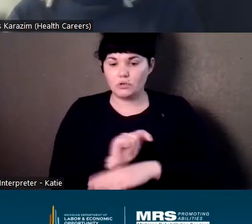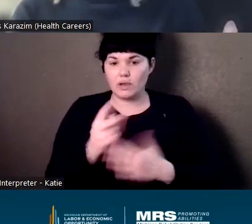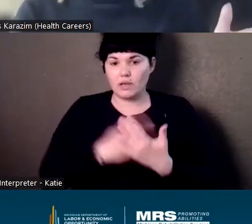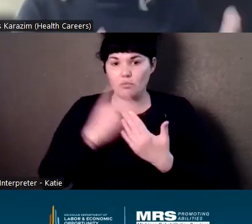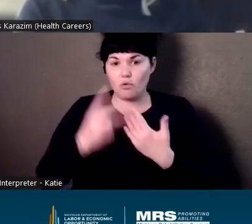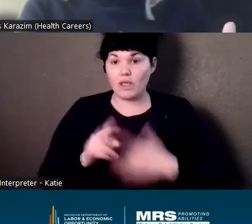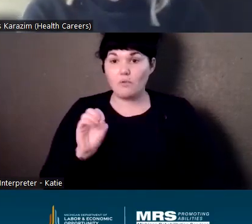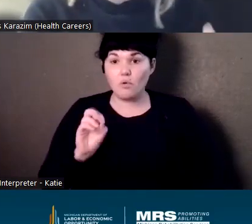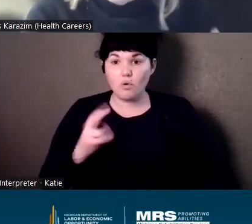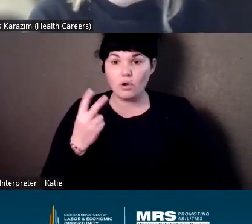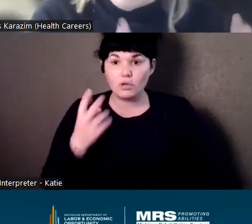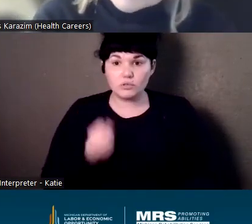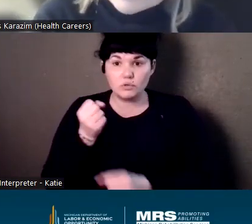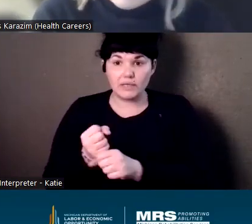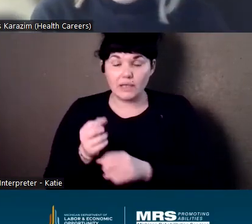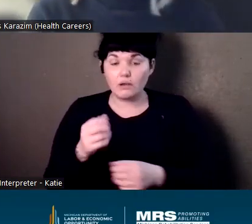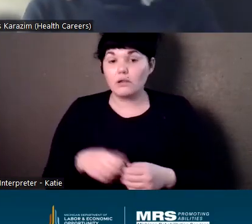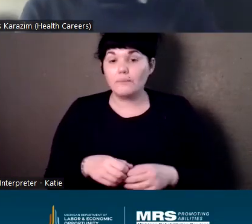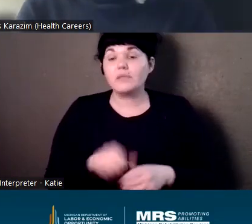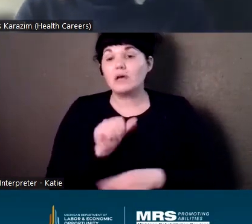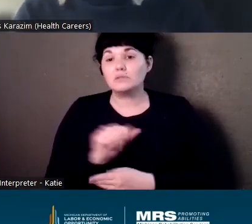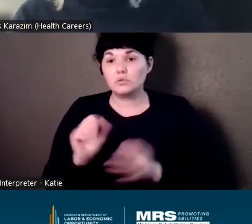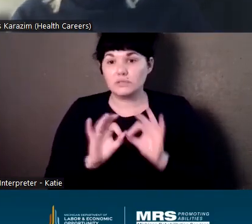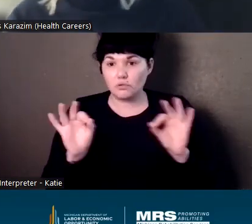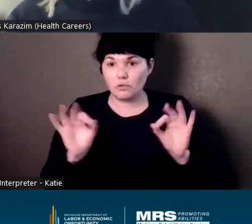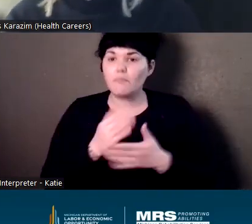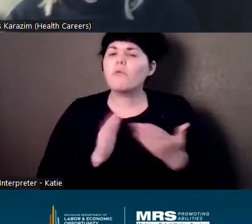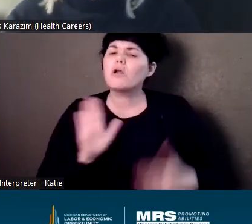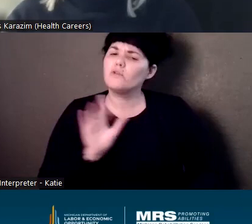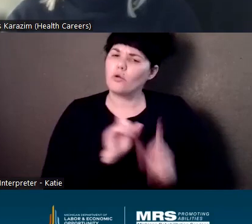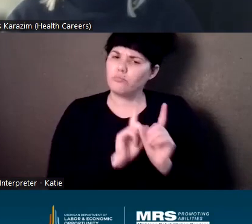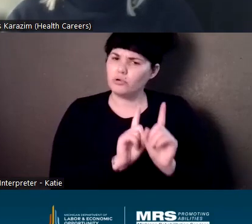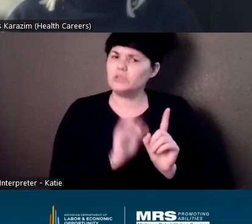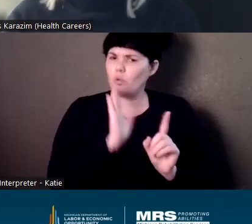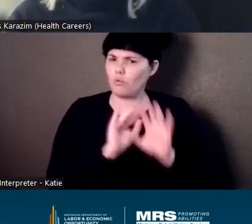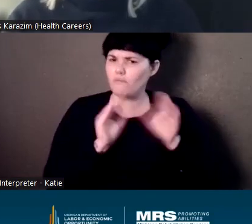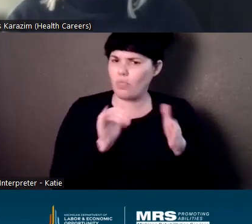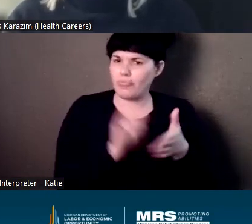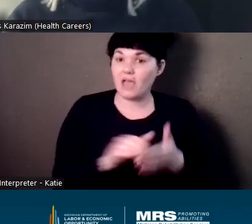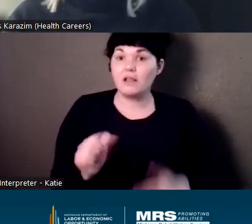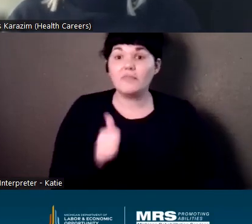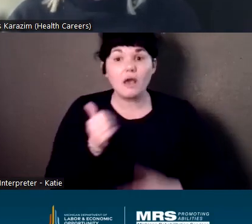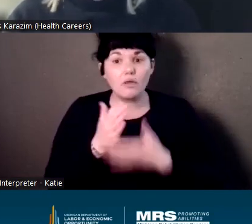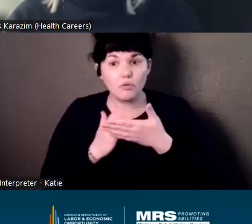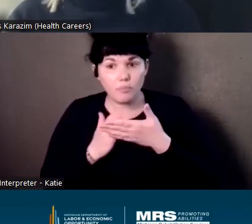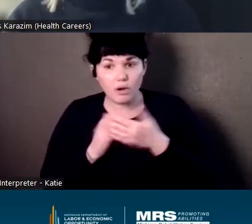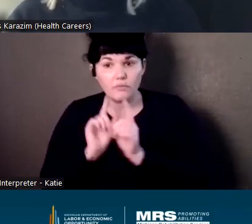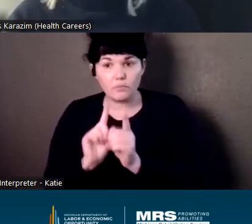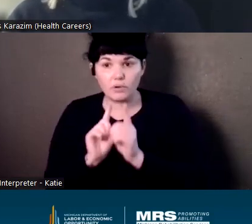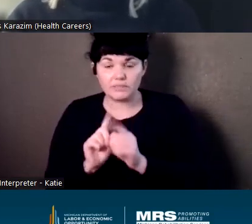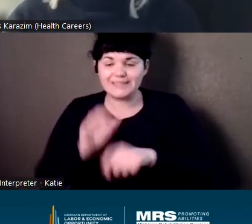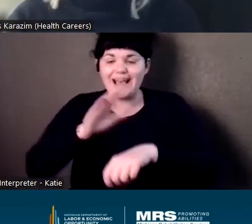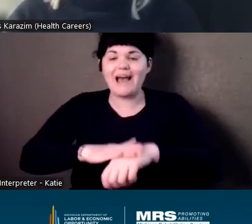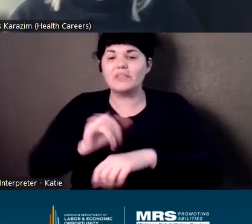associate degree. So part of the apprenticeship is that. The other part of the apprenticeship then is on the job training. So